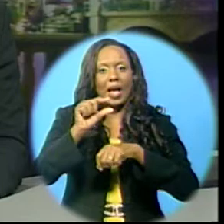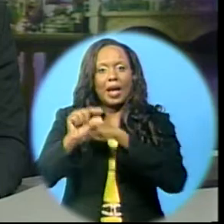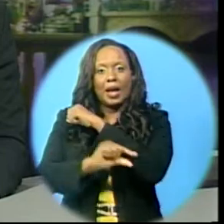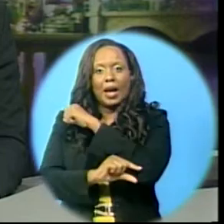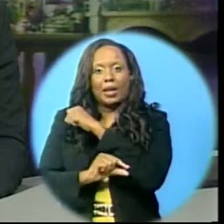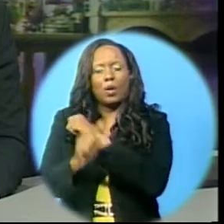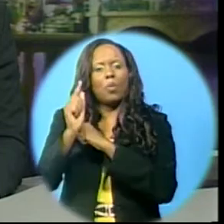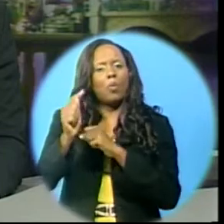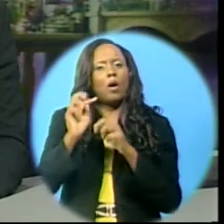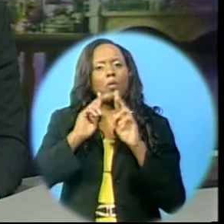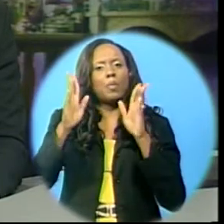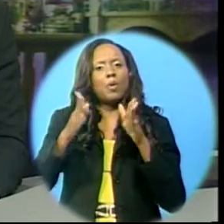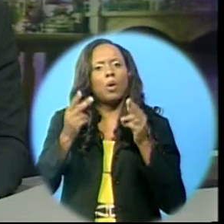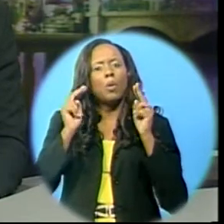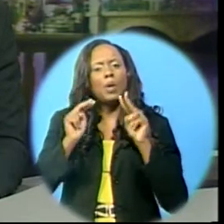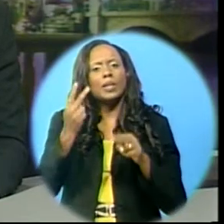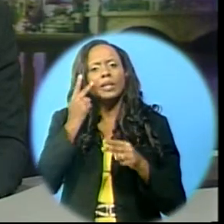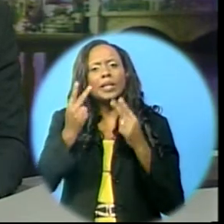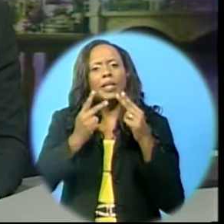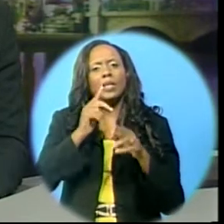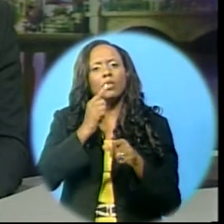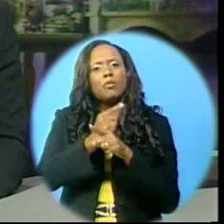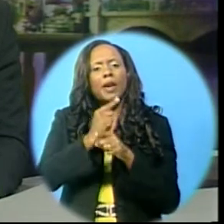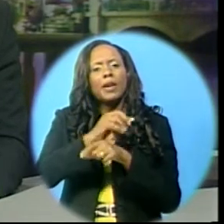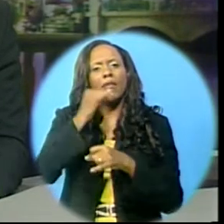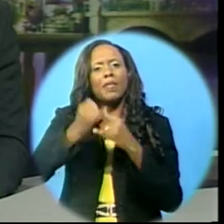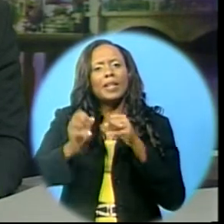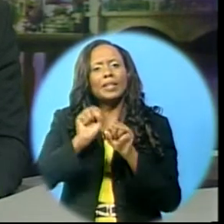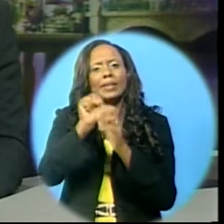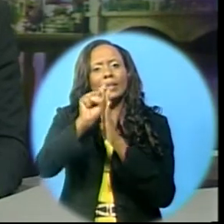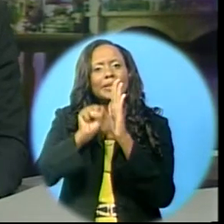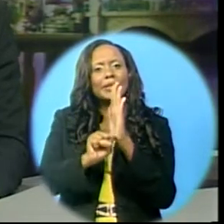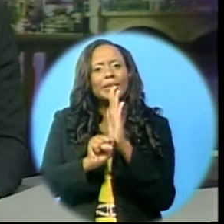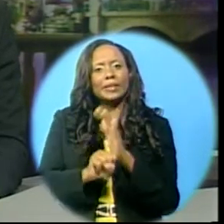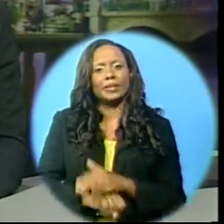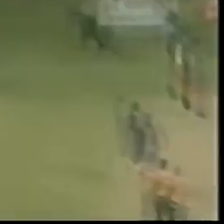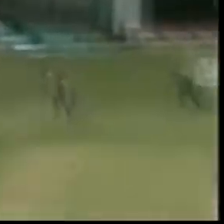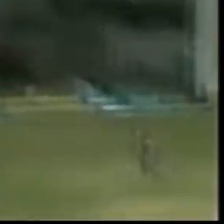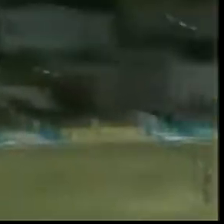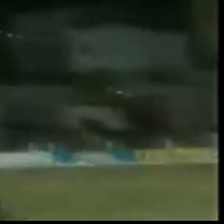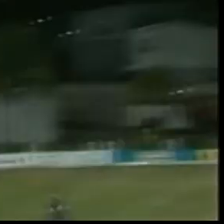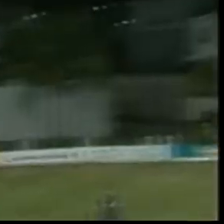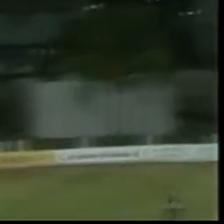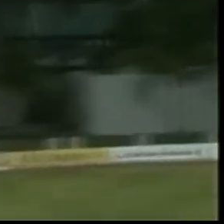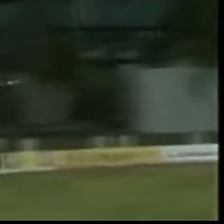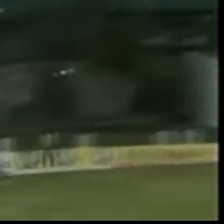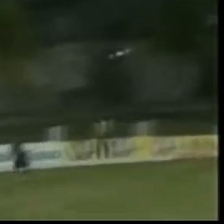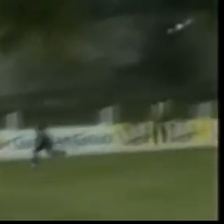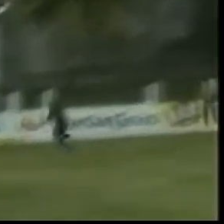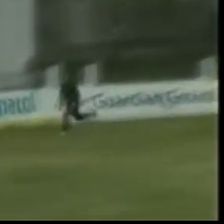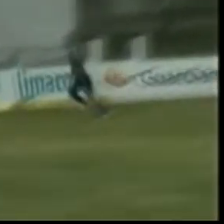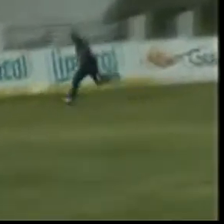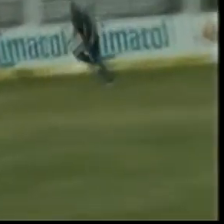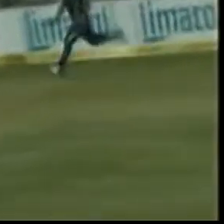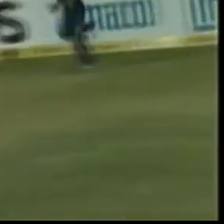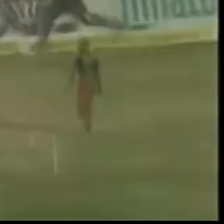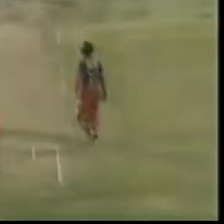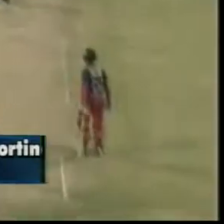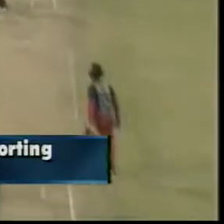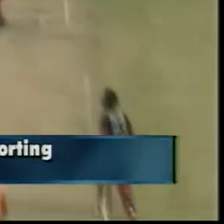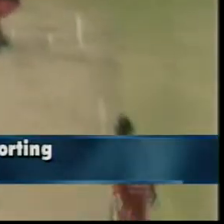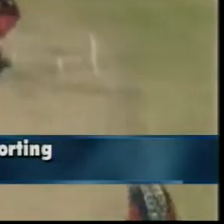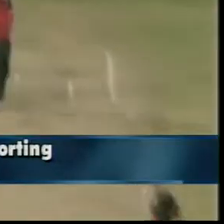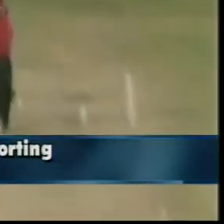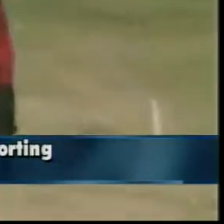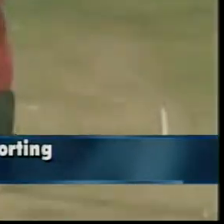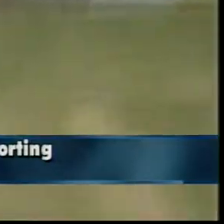looks ahead to the final regular season matches. We've come down to the business end of the Hero Caribbean Premier League tournament as